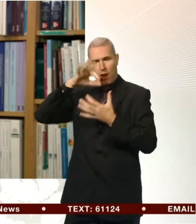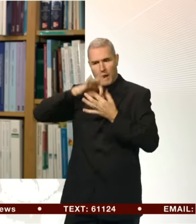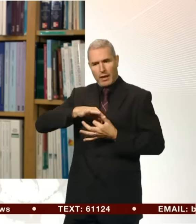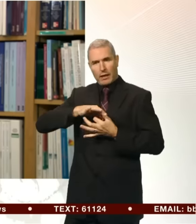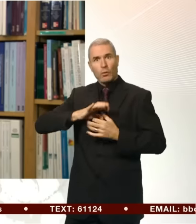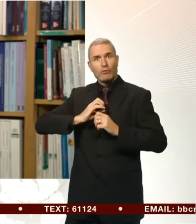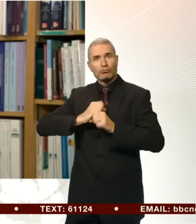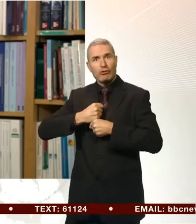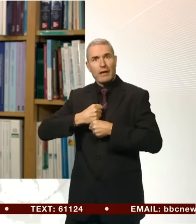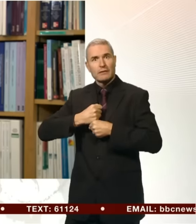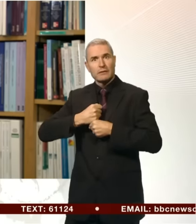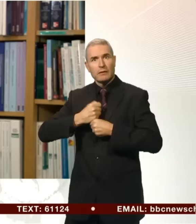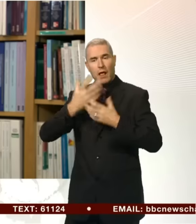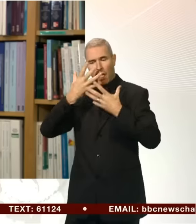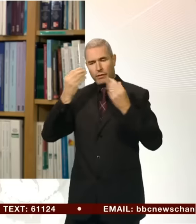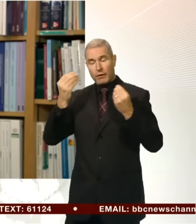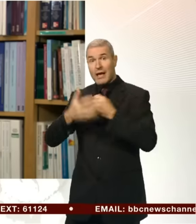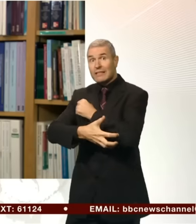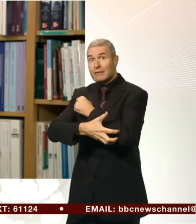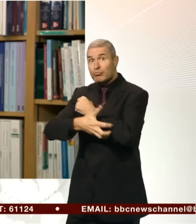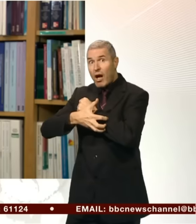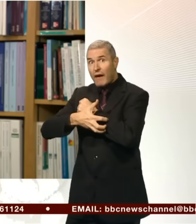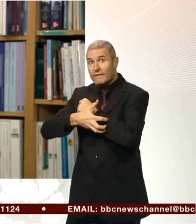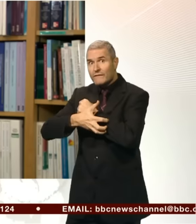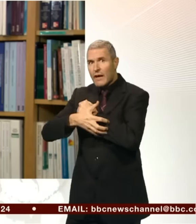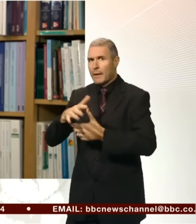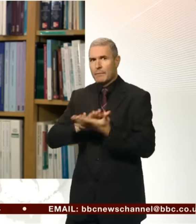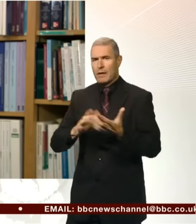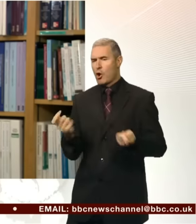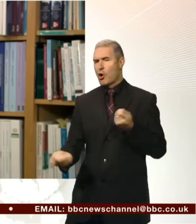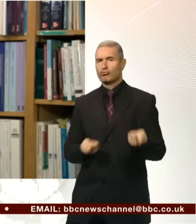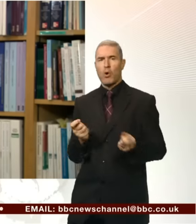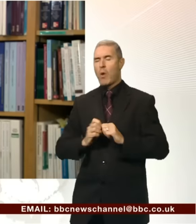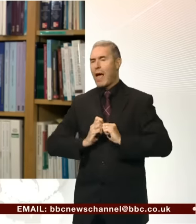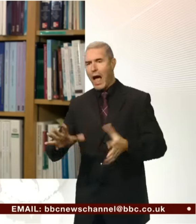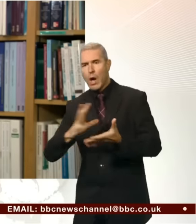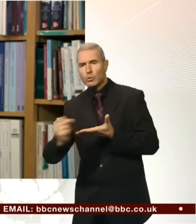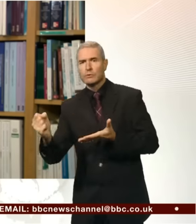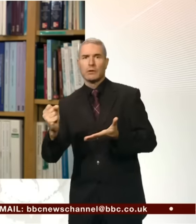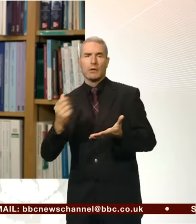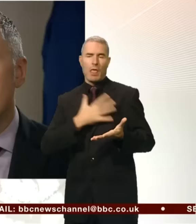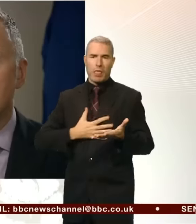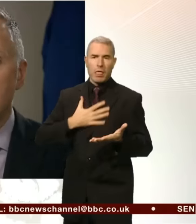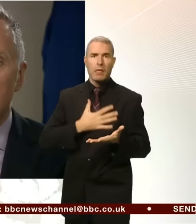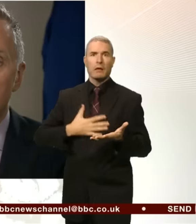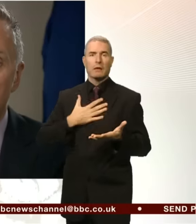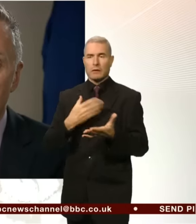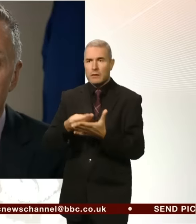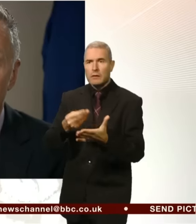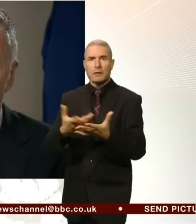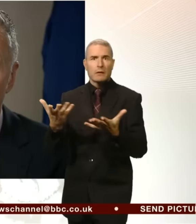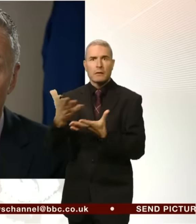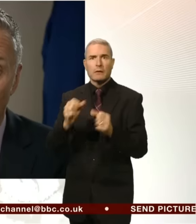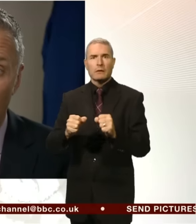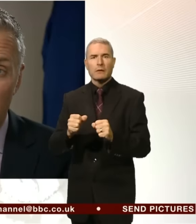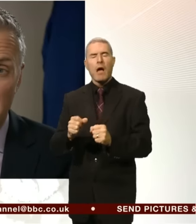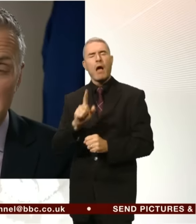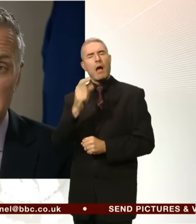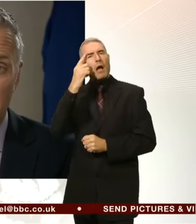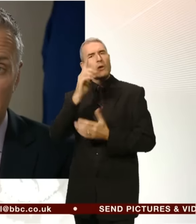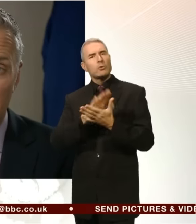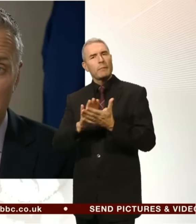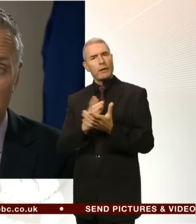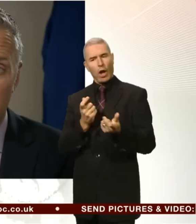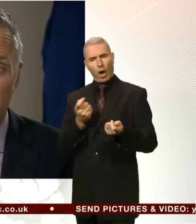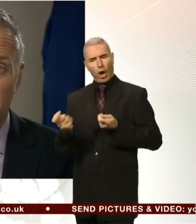stress pathways deprive people of control. That's a more stressful situation. So that sense of control, that